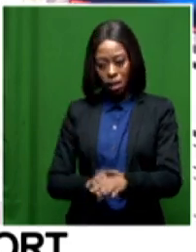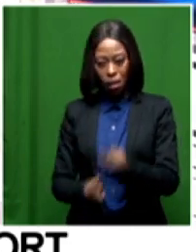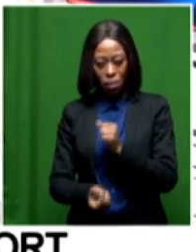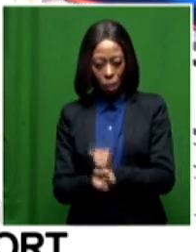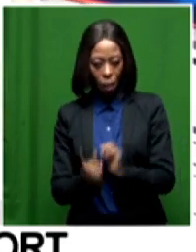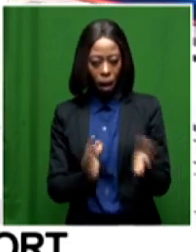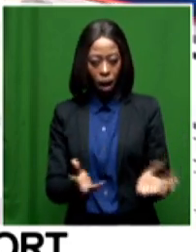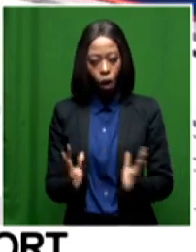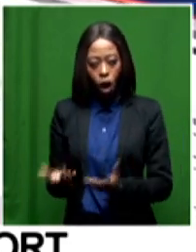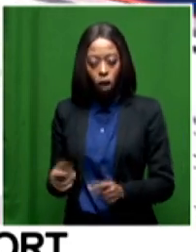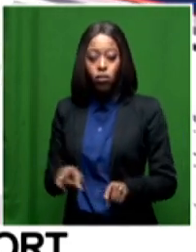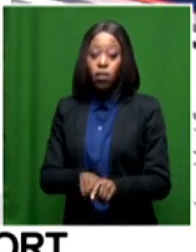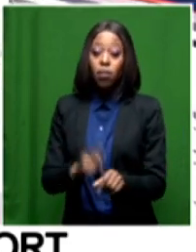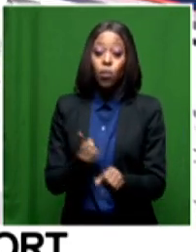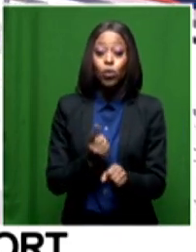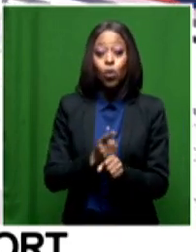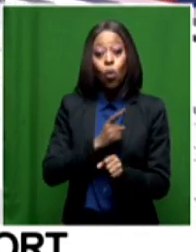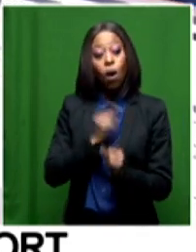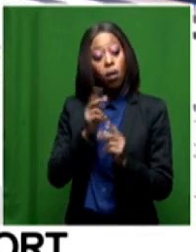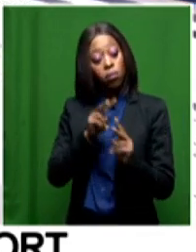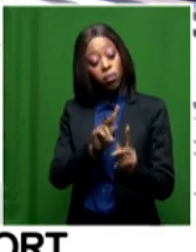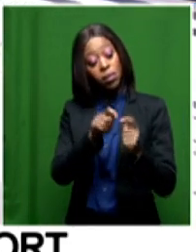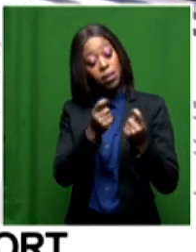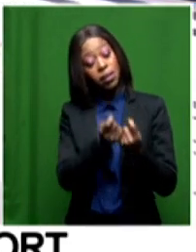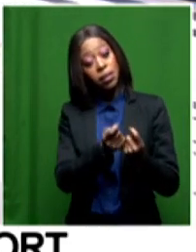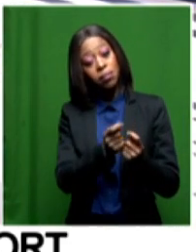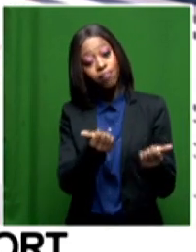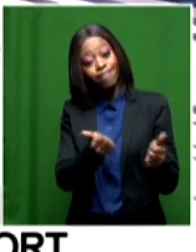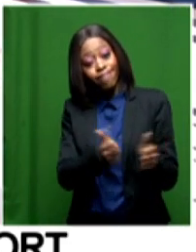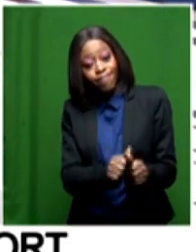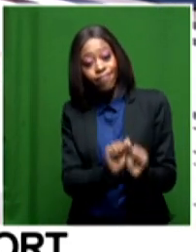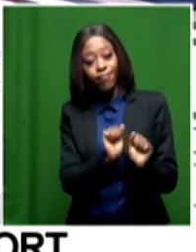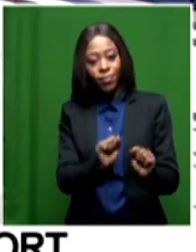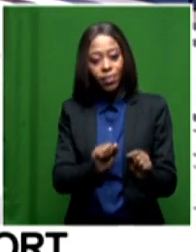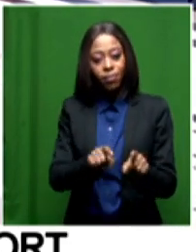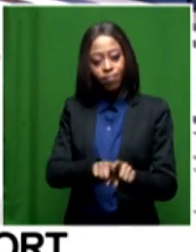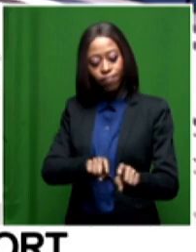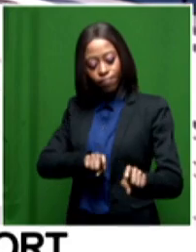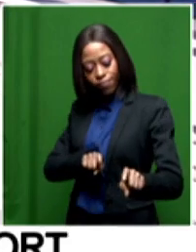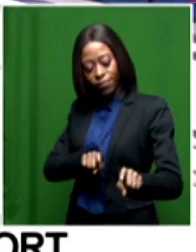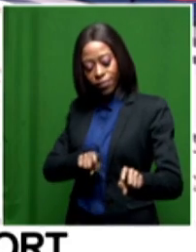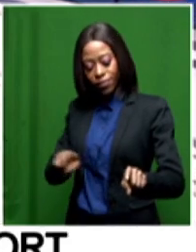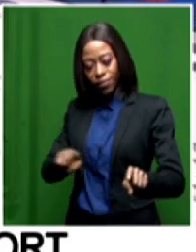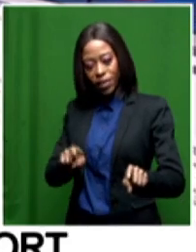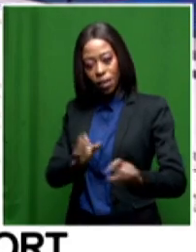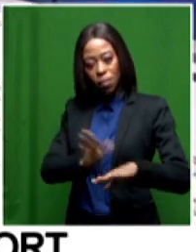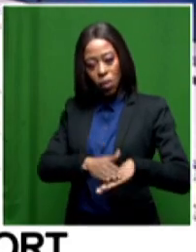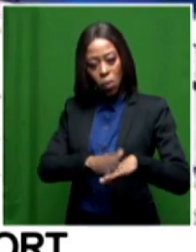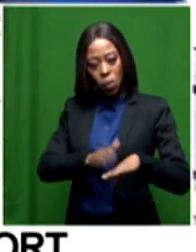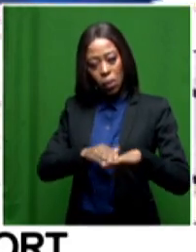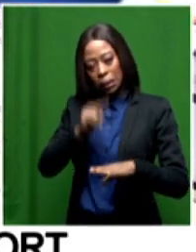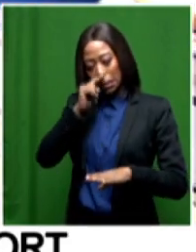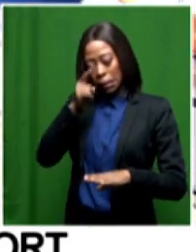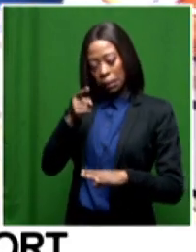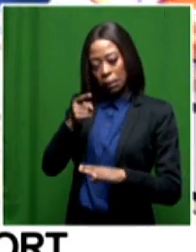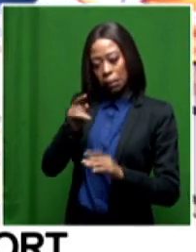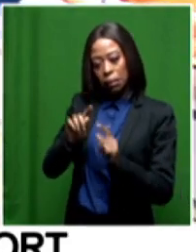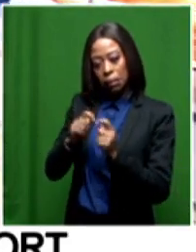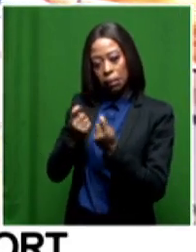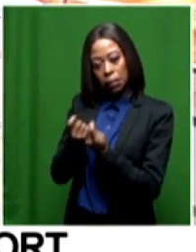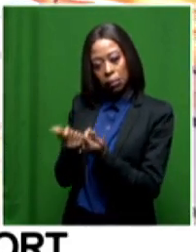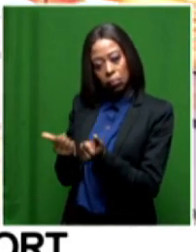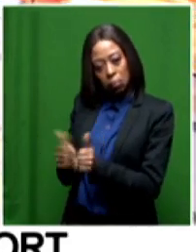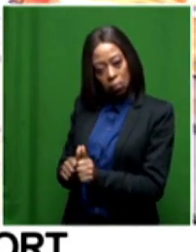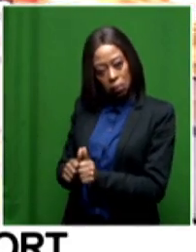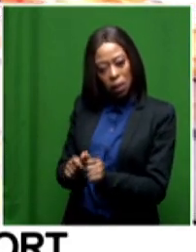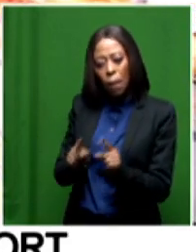ended. And we've seen his teammates, George Russell, putting in a bit of a gap between him and his more fancy teammate. But what has